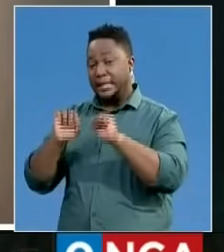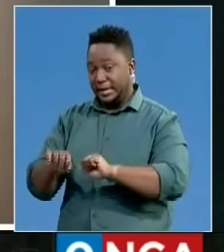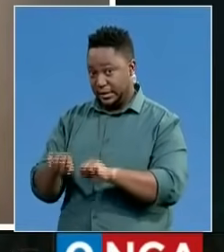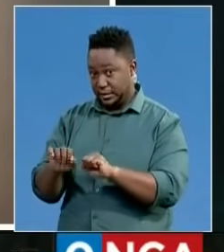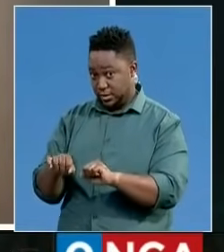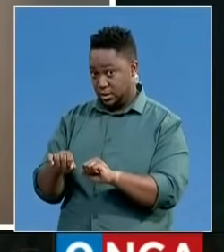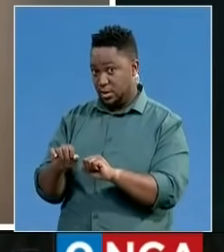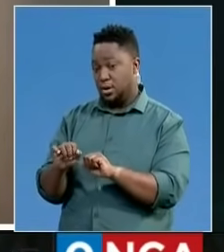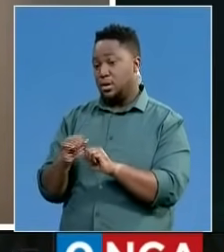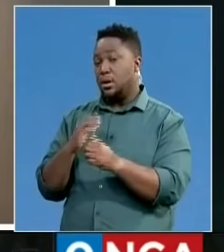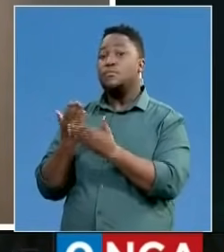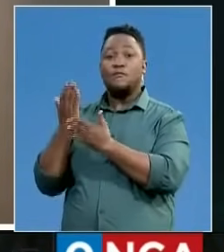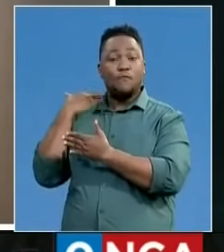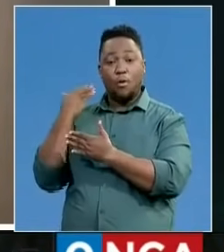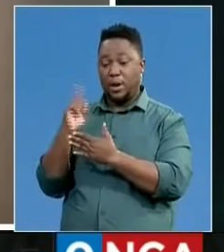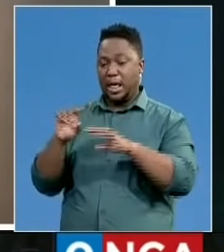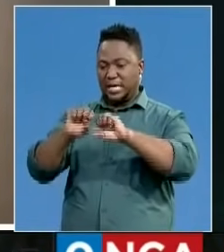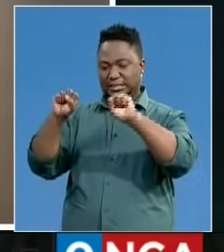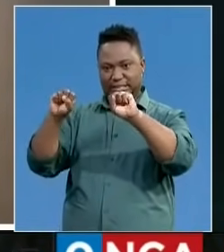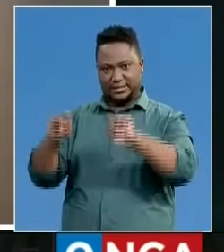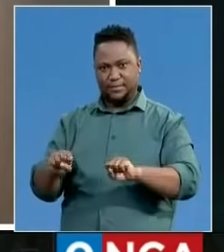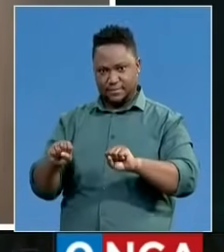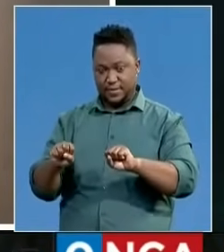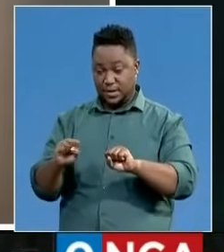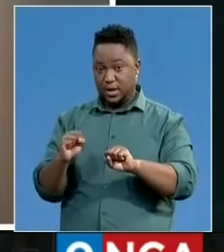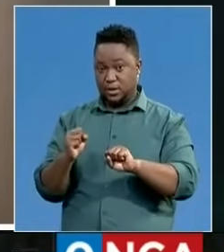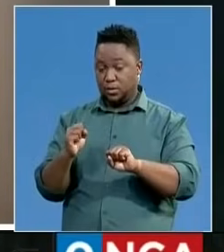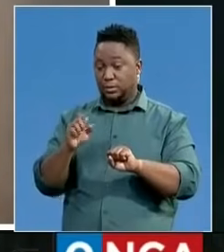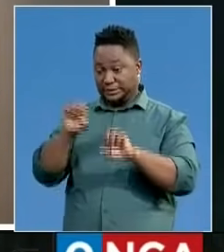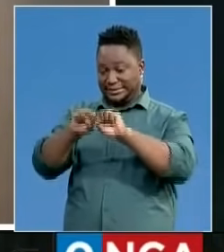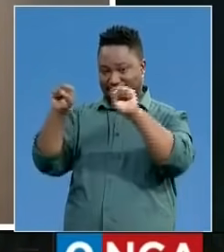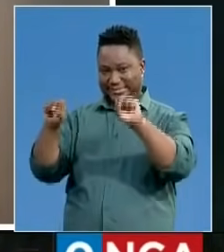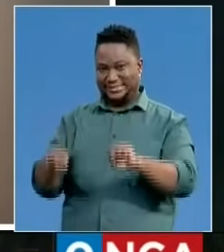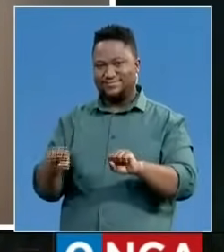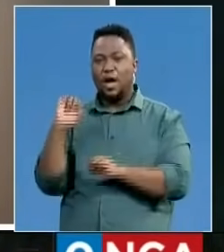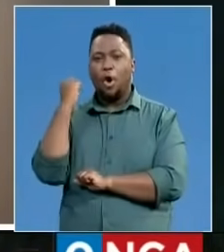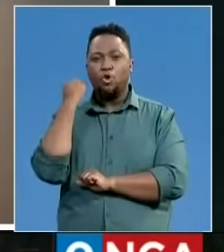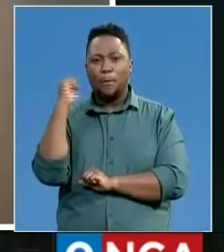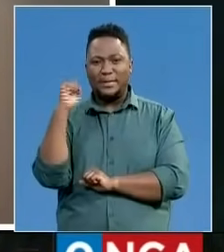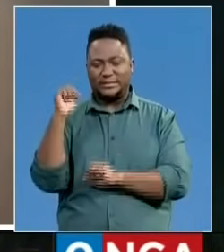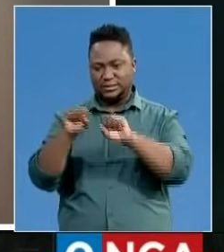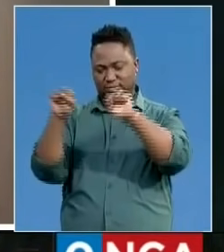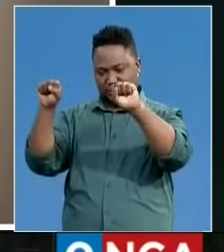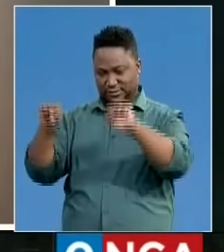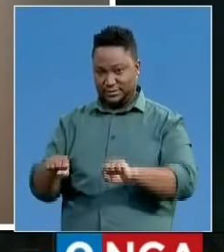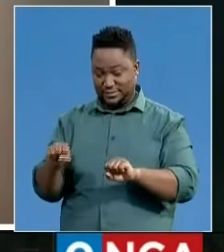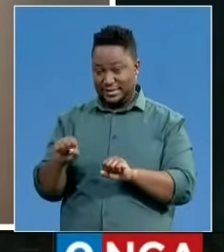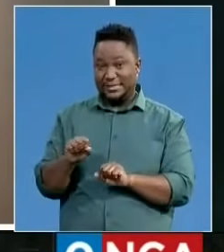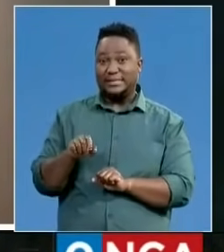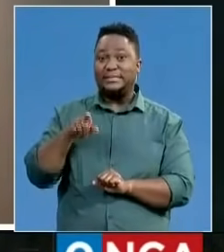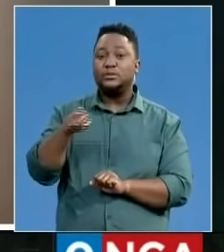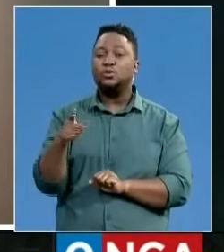Thembekile, is that the system we're all working on, which is called EVDS, it is an automated system. It is designed